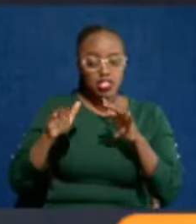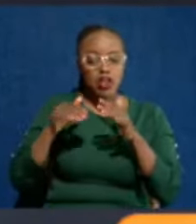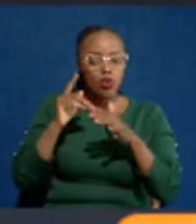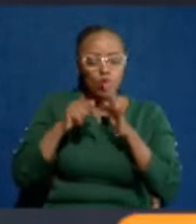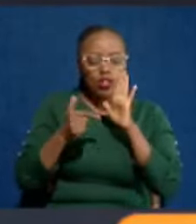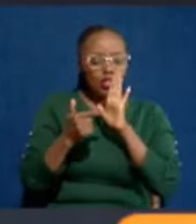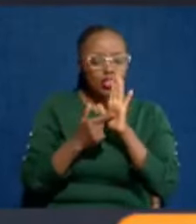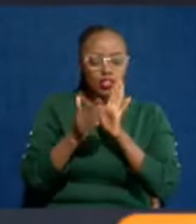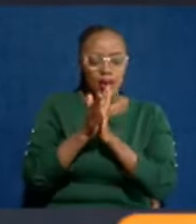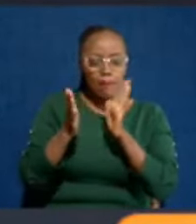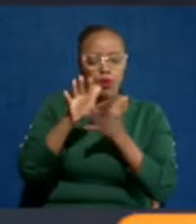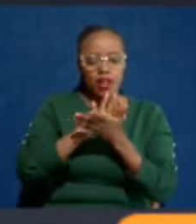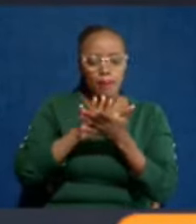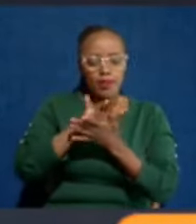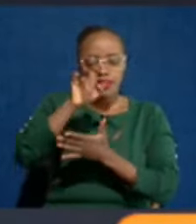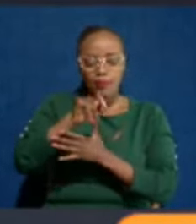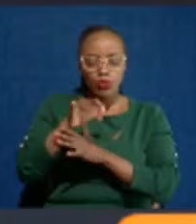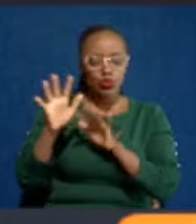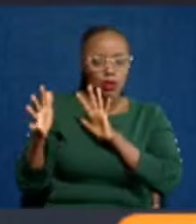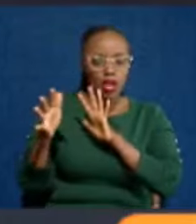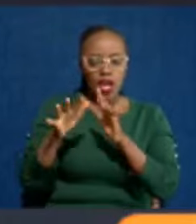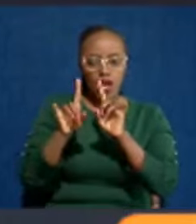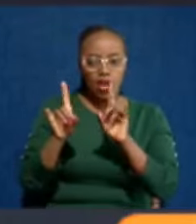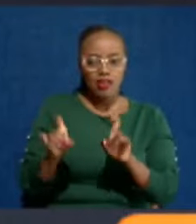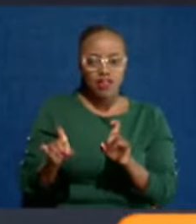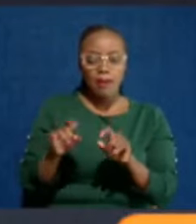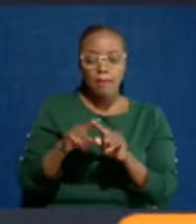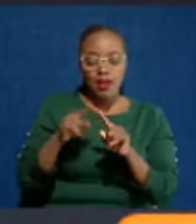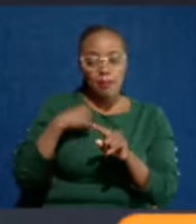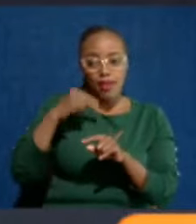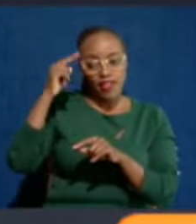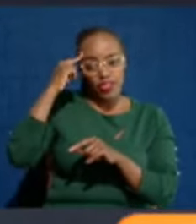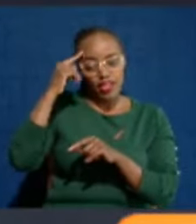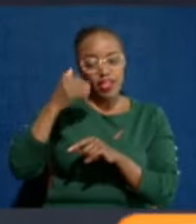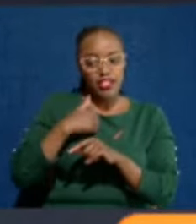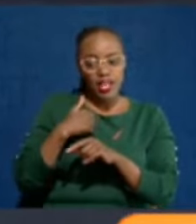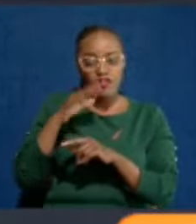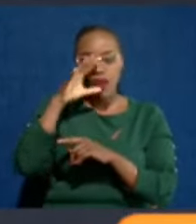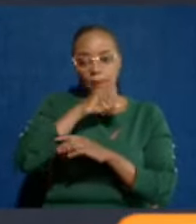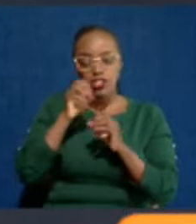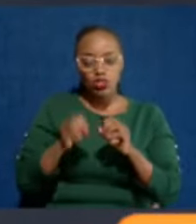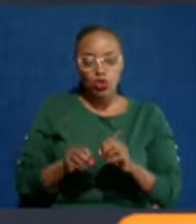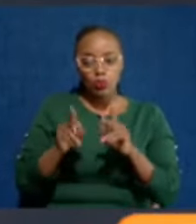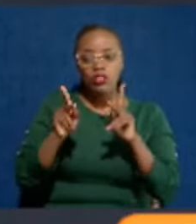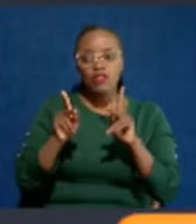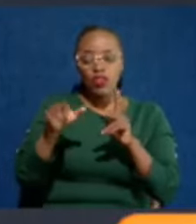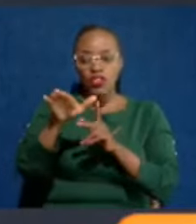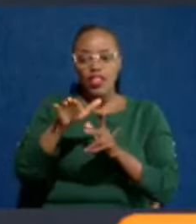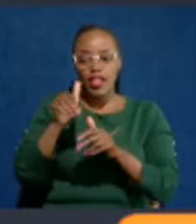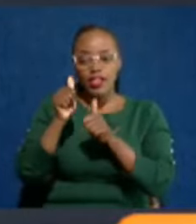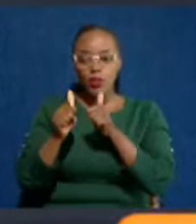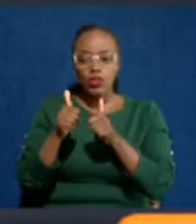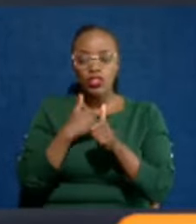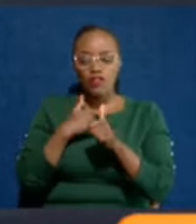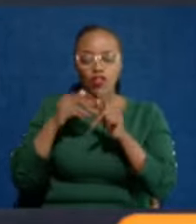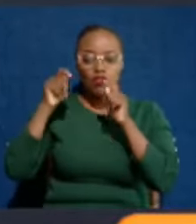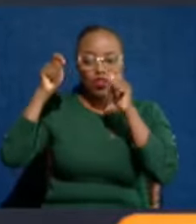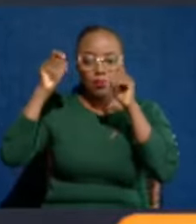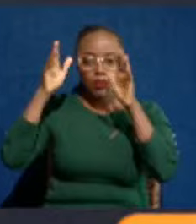that broad-based should look like? I think there were also missed opportunities on the part of the